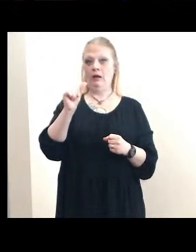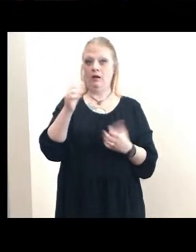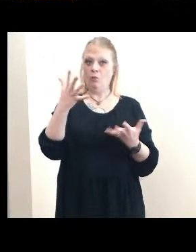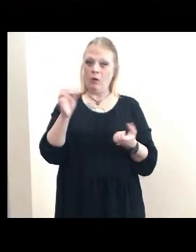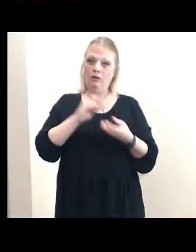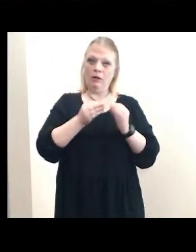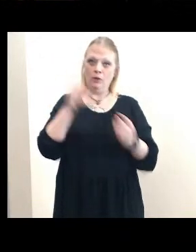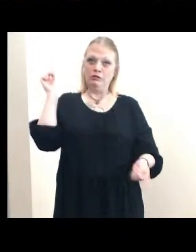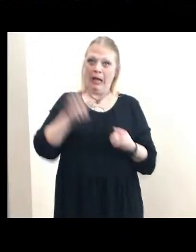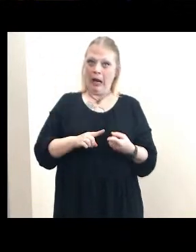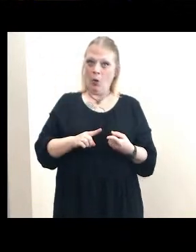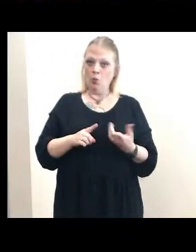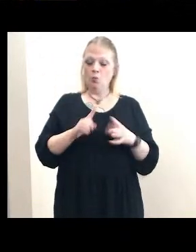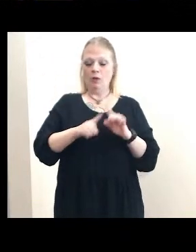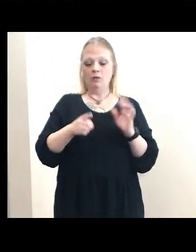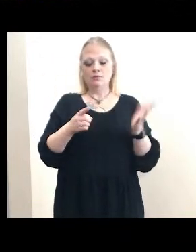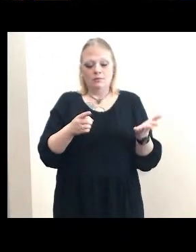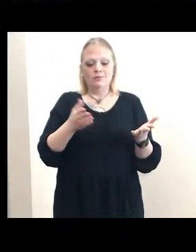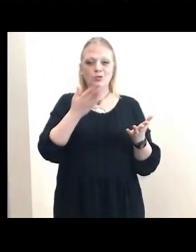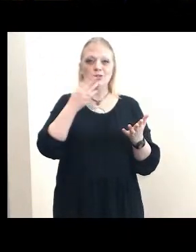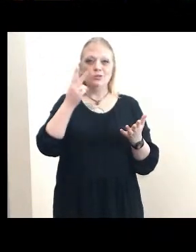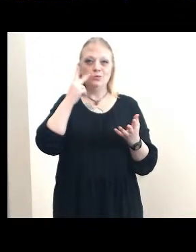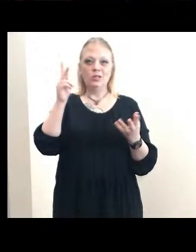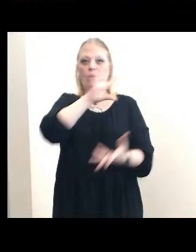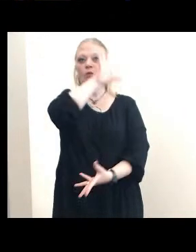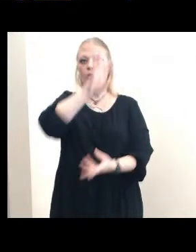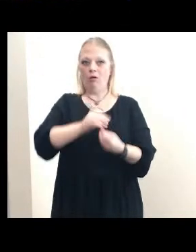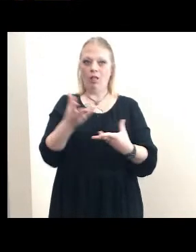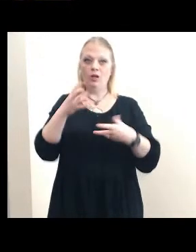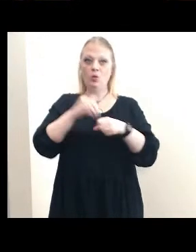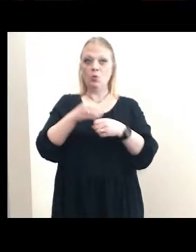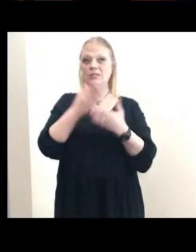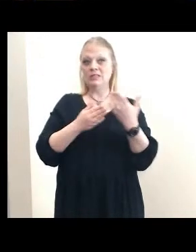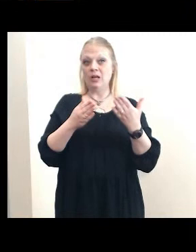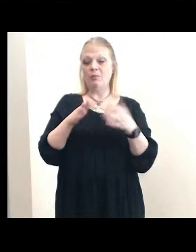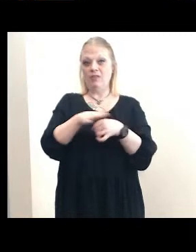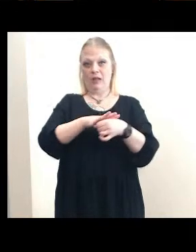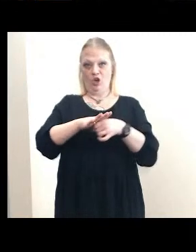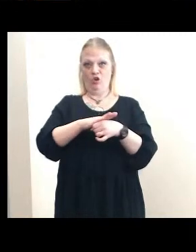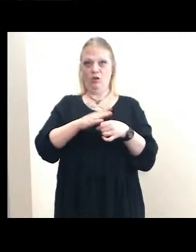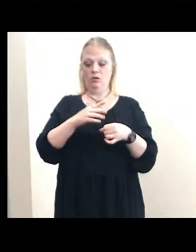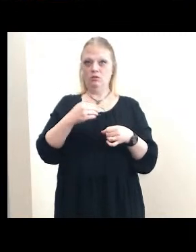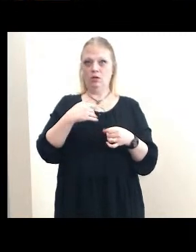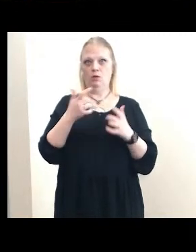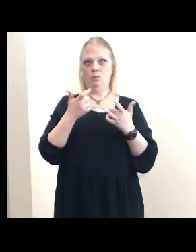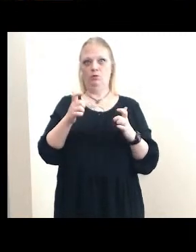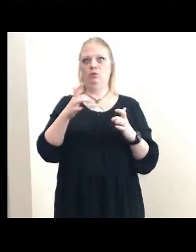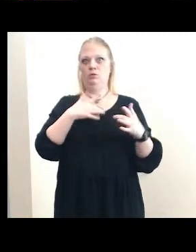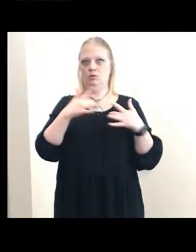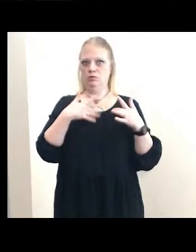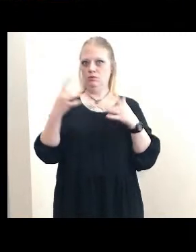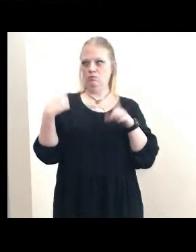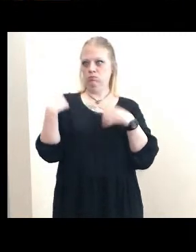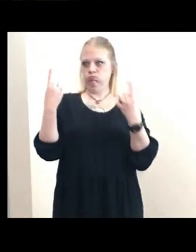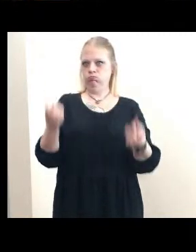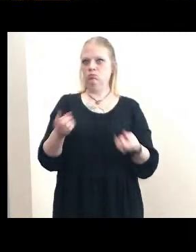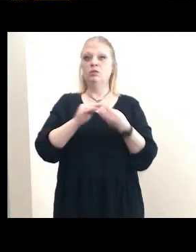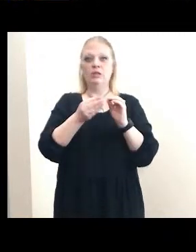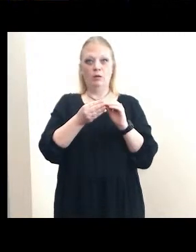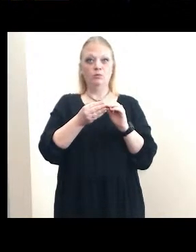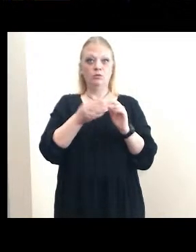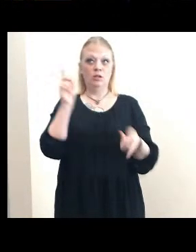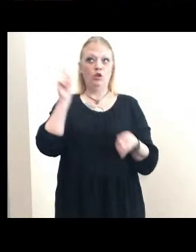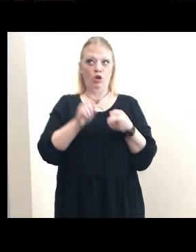number down. But it is good to see that overall, including in some of the areas we had significant concerns for a long time, the number is going